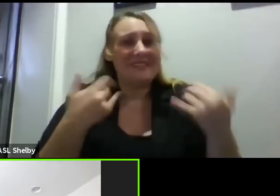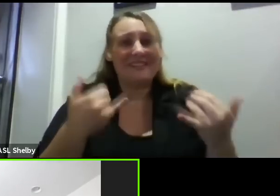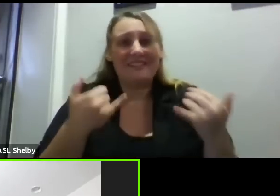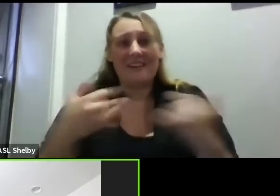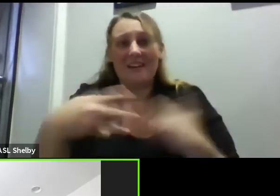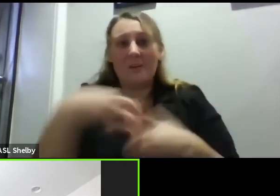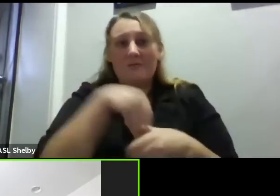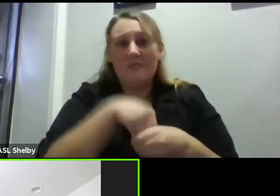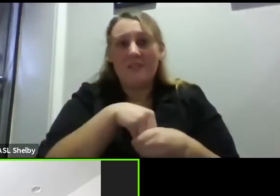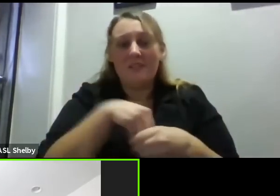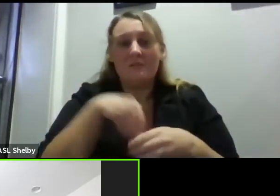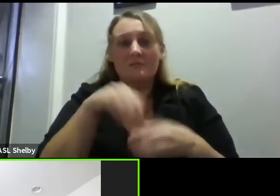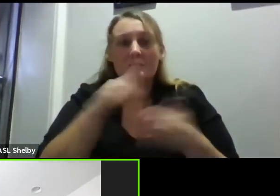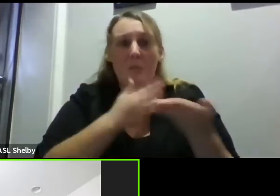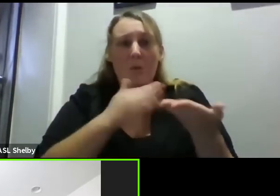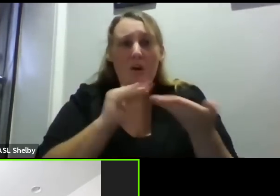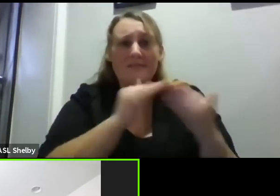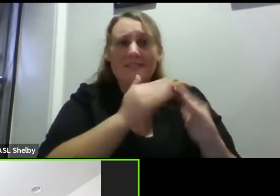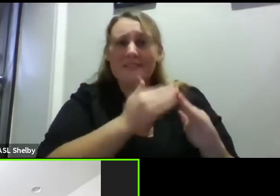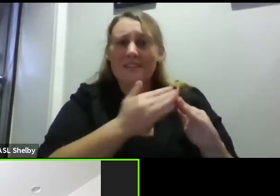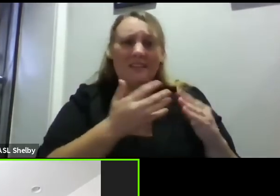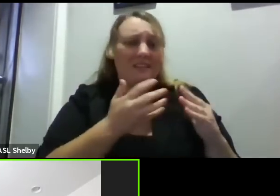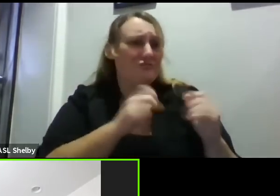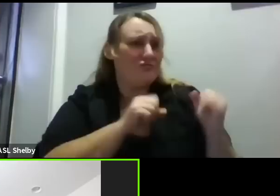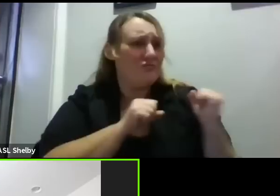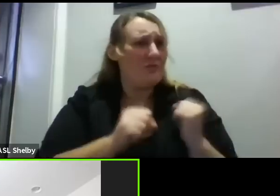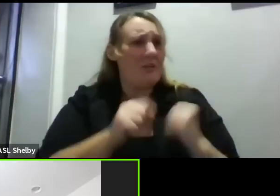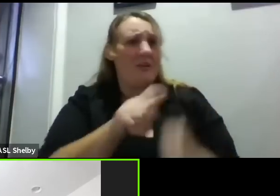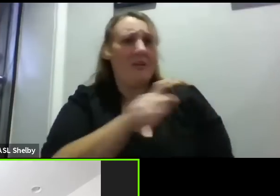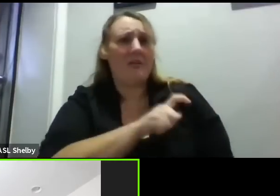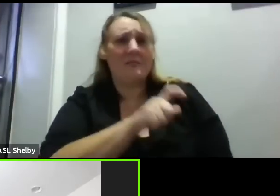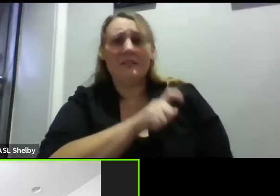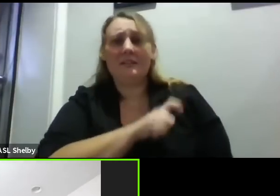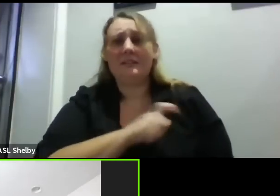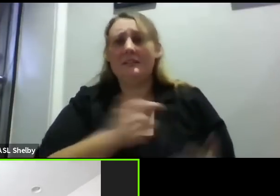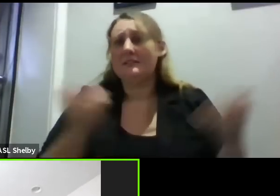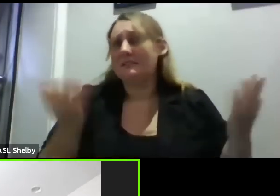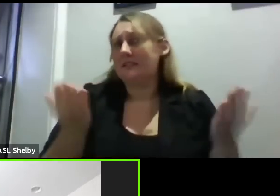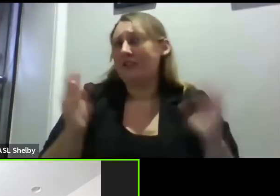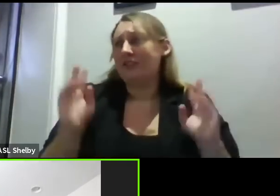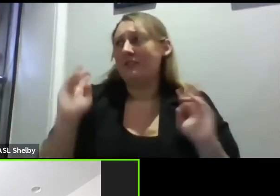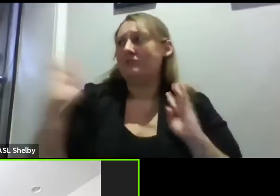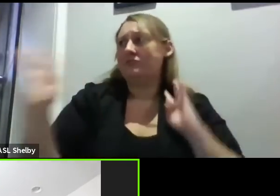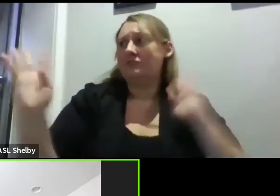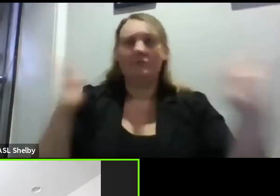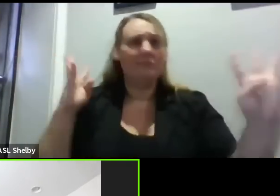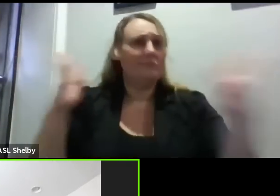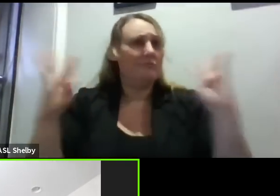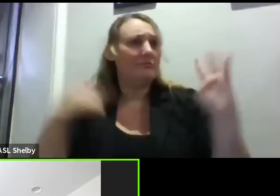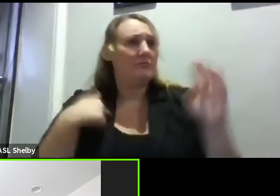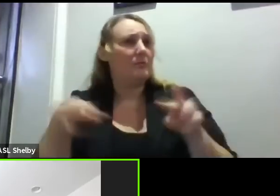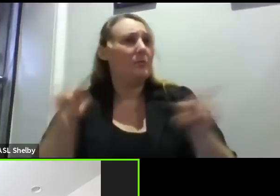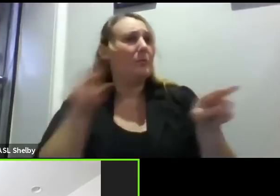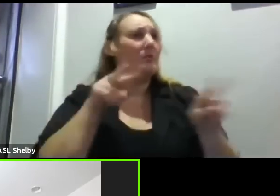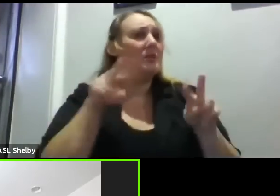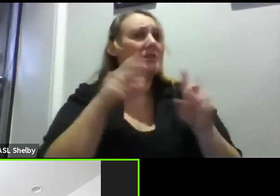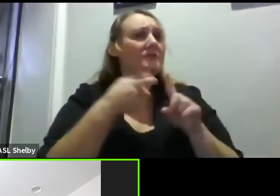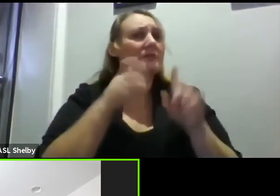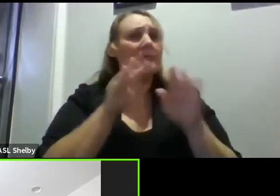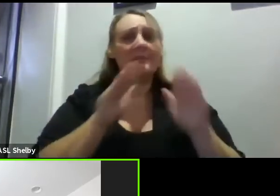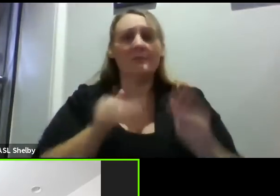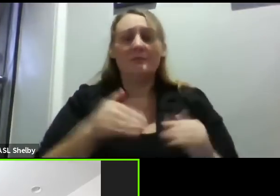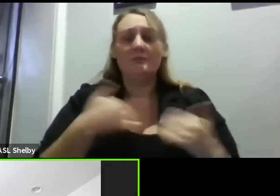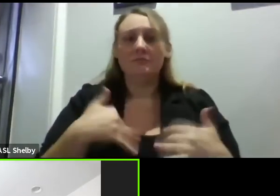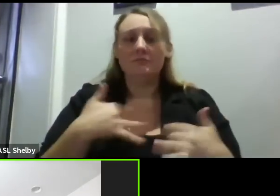actually just marching down my house. But I wanted to talk about what decriminalization